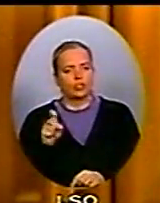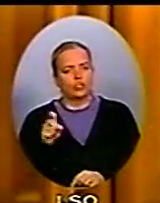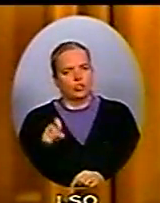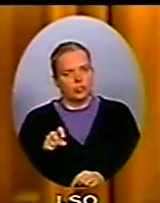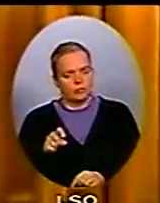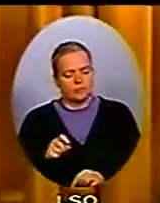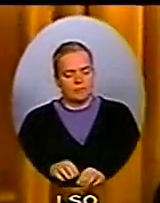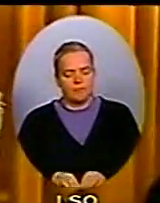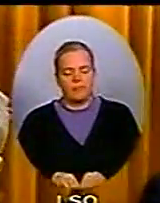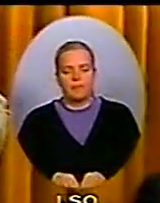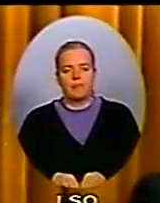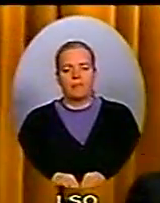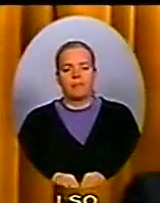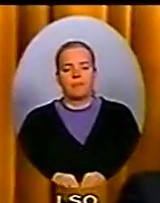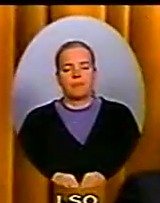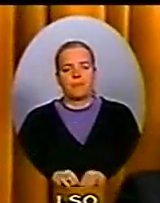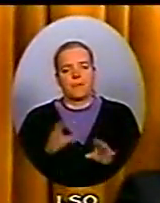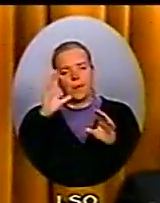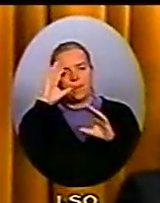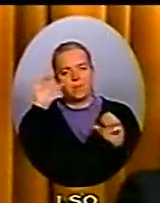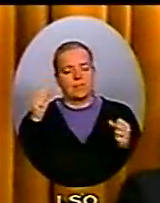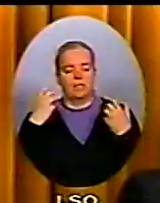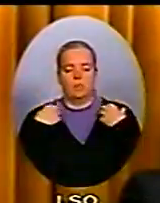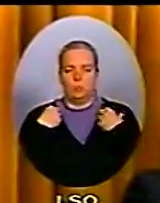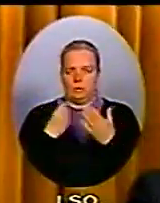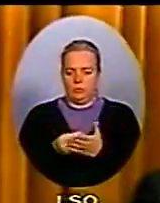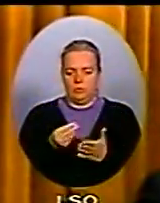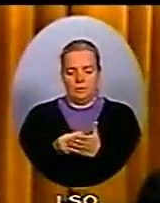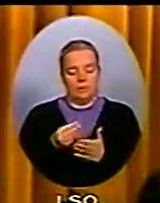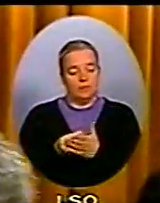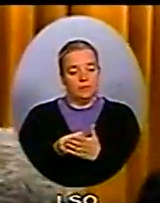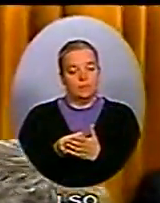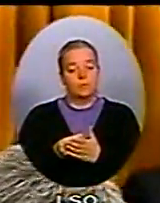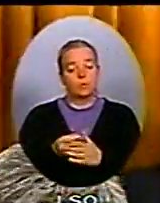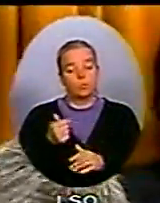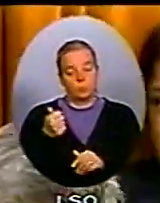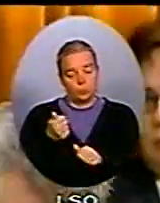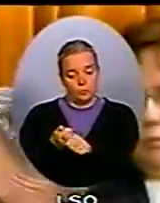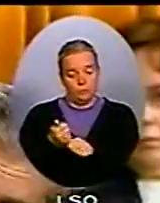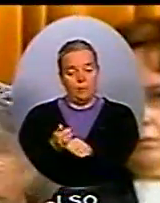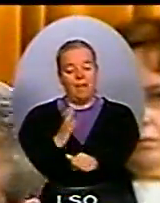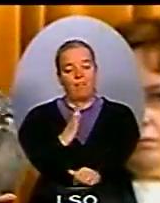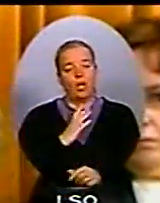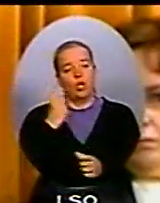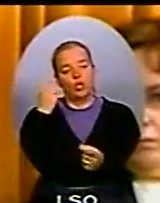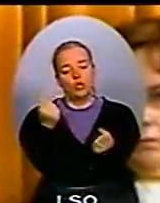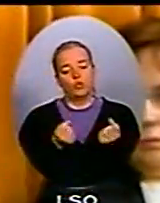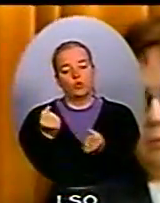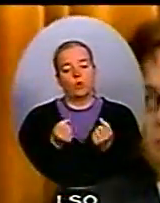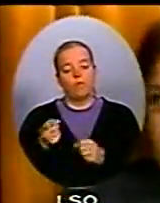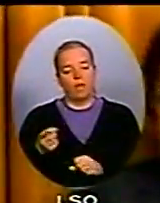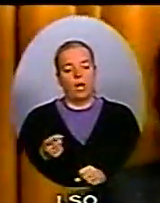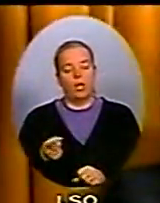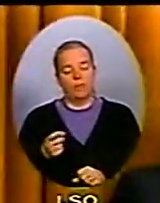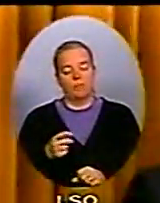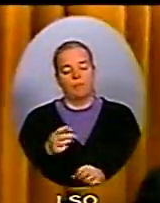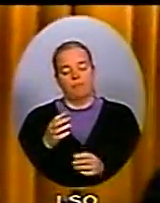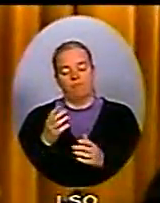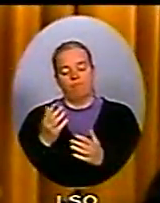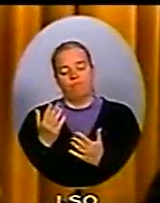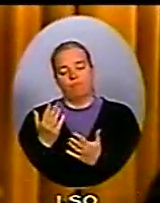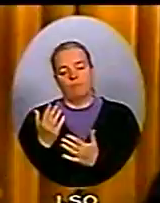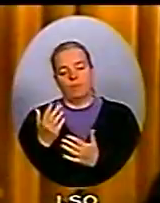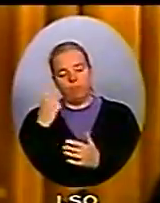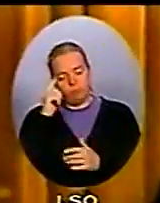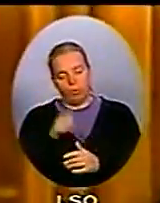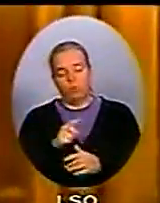for 360 days. How is that reasonable? Mr. Speaker, when is this government going to rein in this outrageous